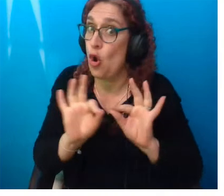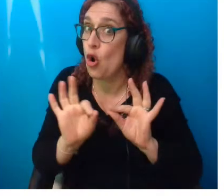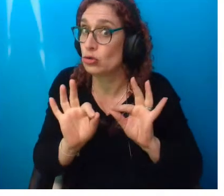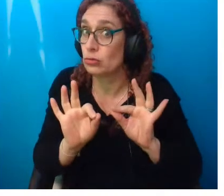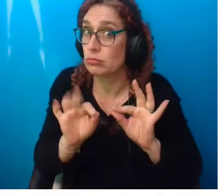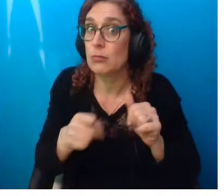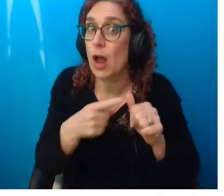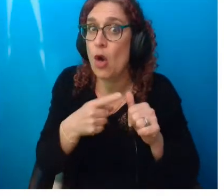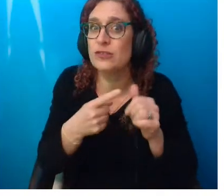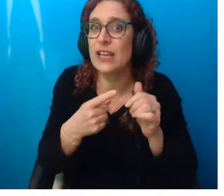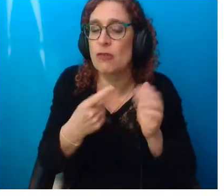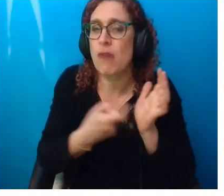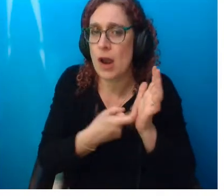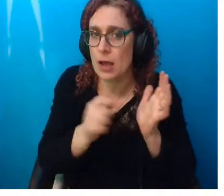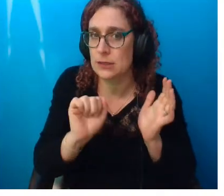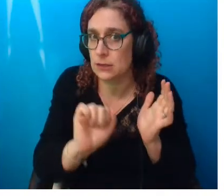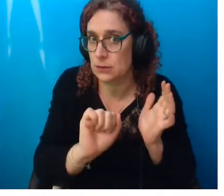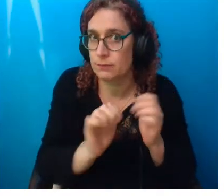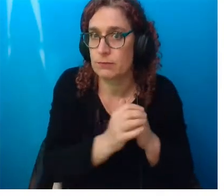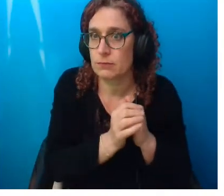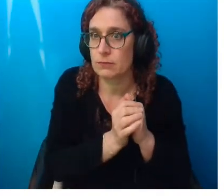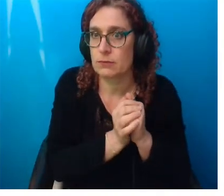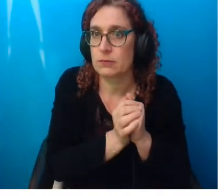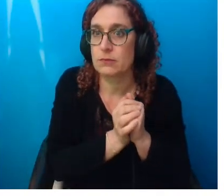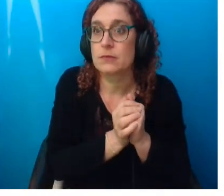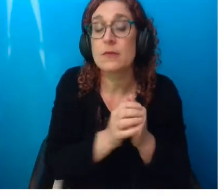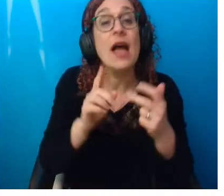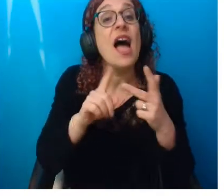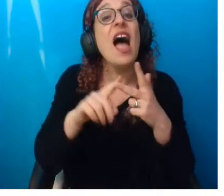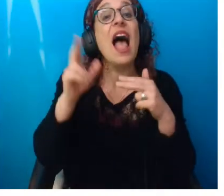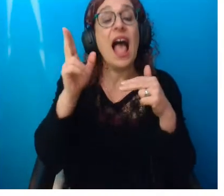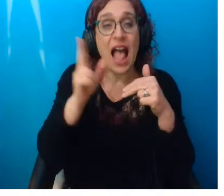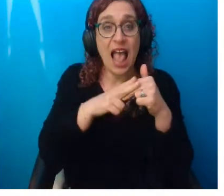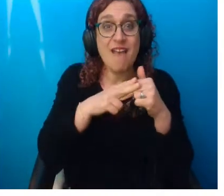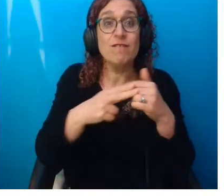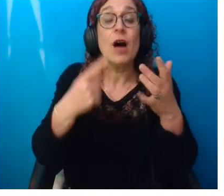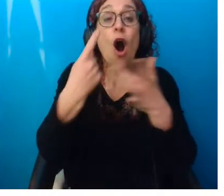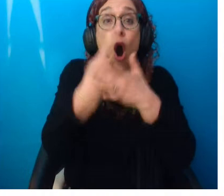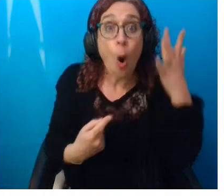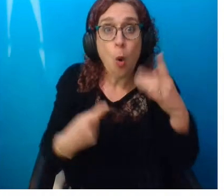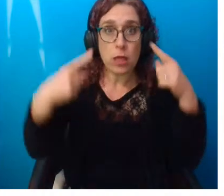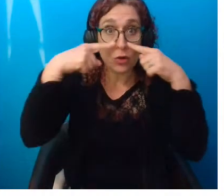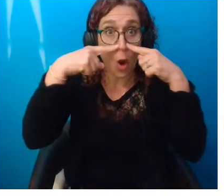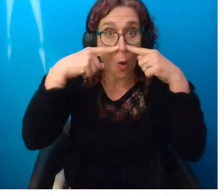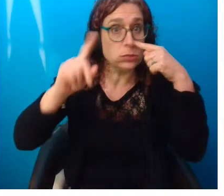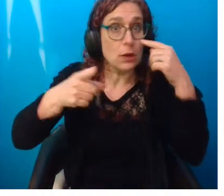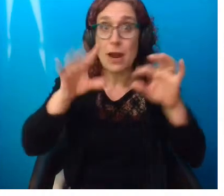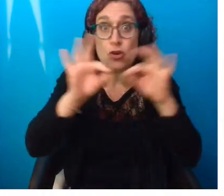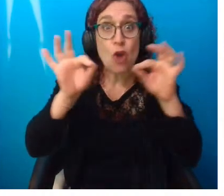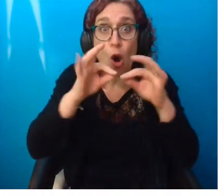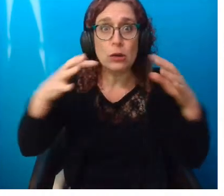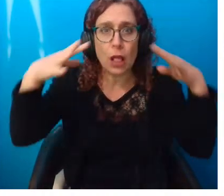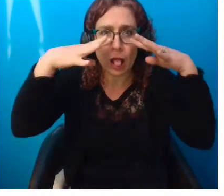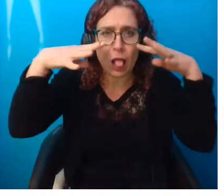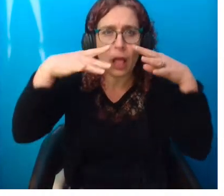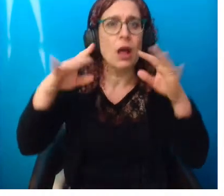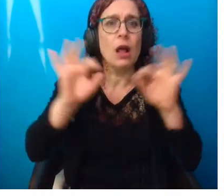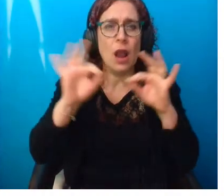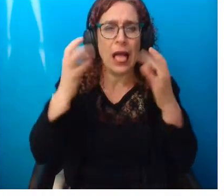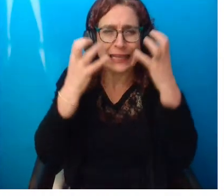If people just have nasal obstruction and no other symptoms, again, that doesn't fit. If people have